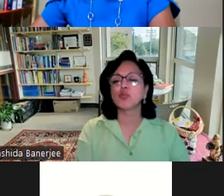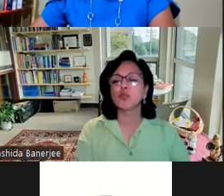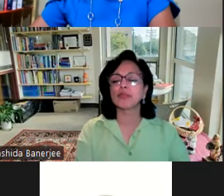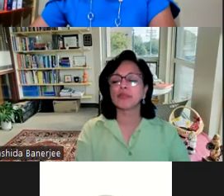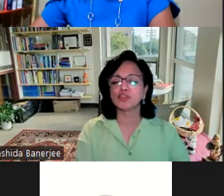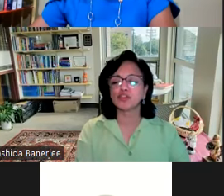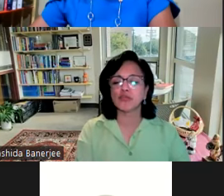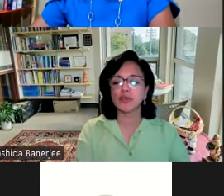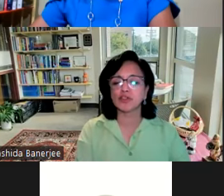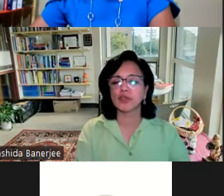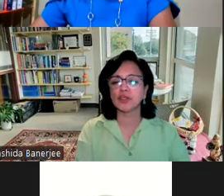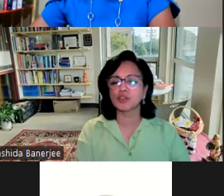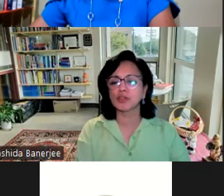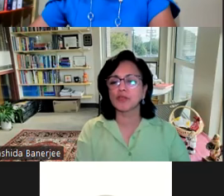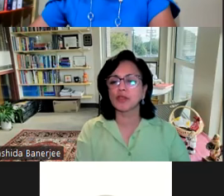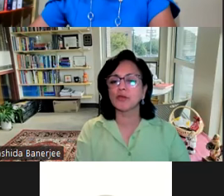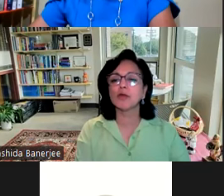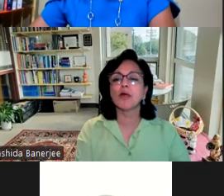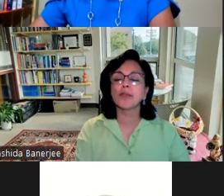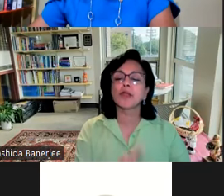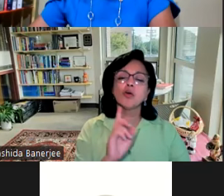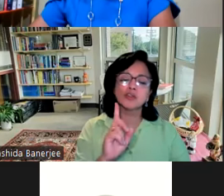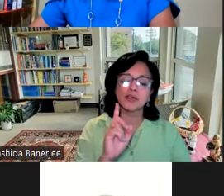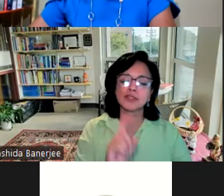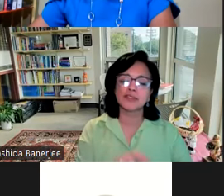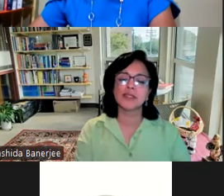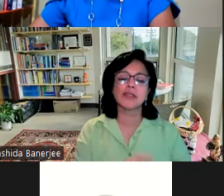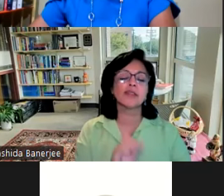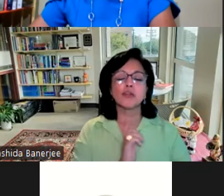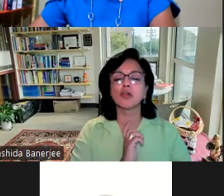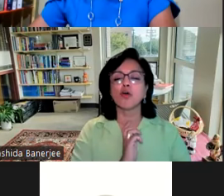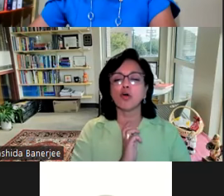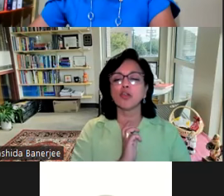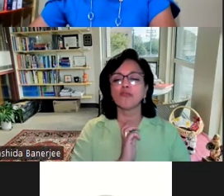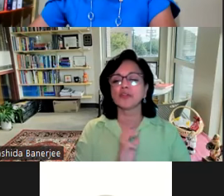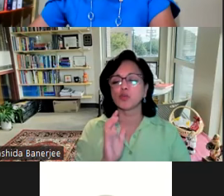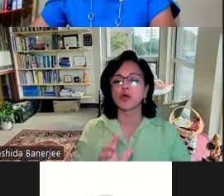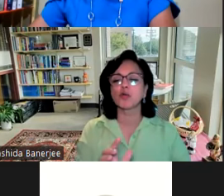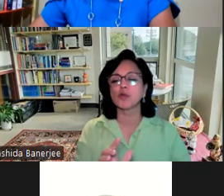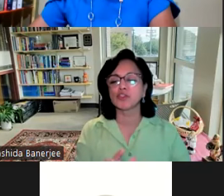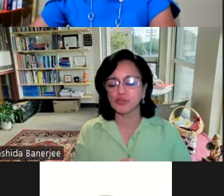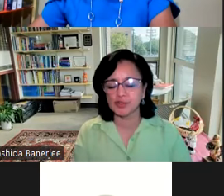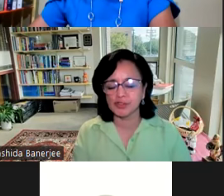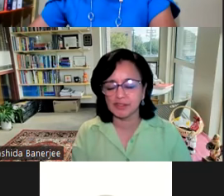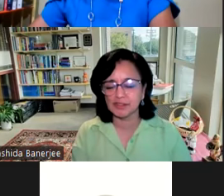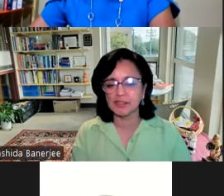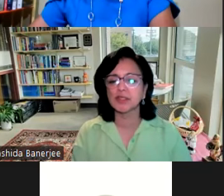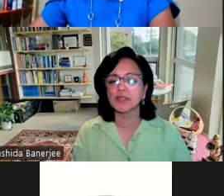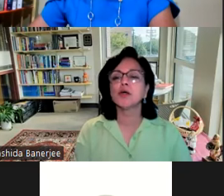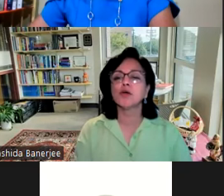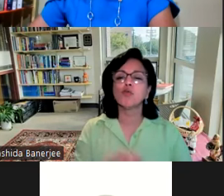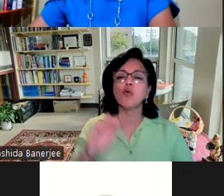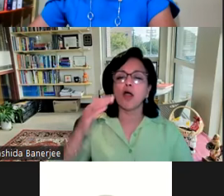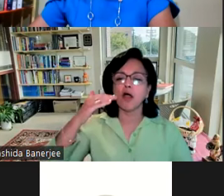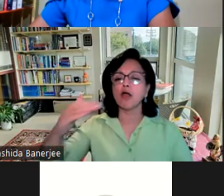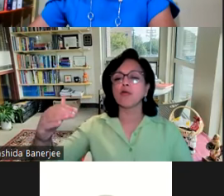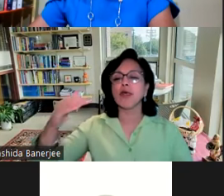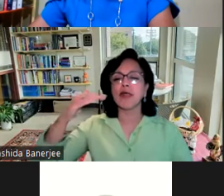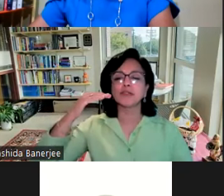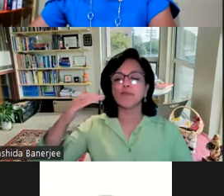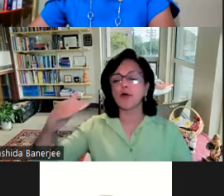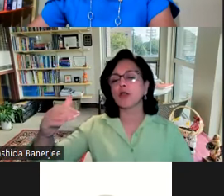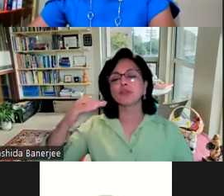engage with the general education curriculum. But I also understand that not all of us work with students who